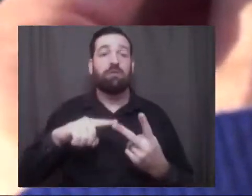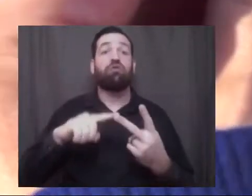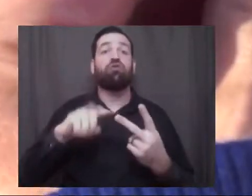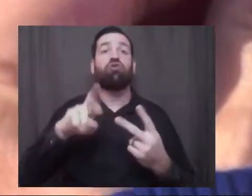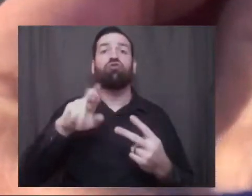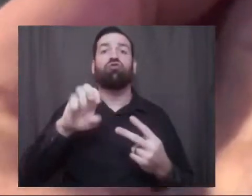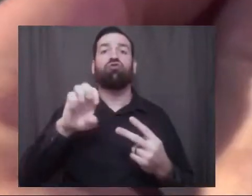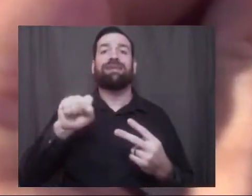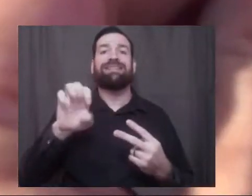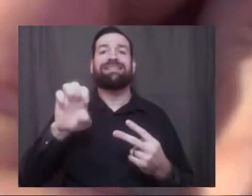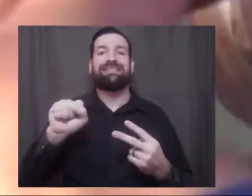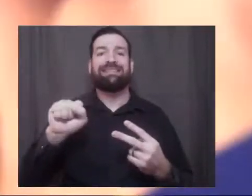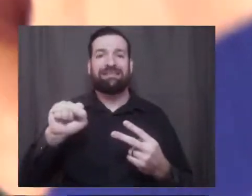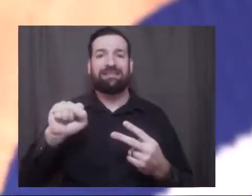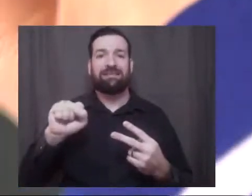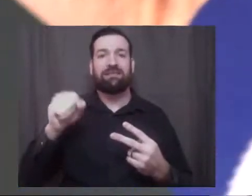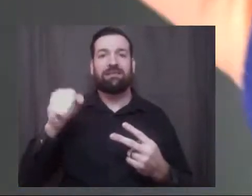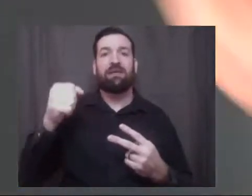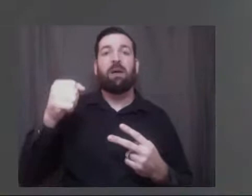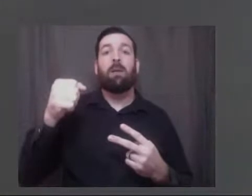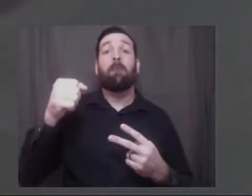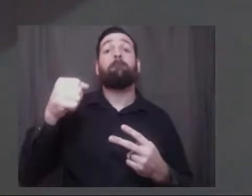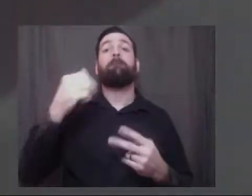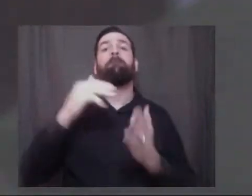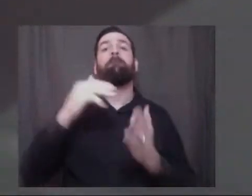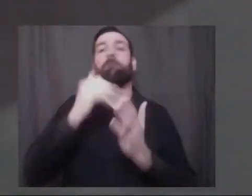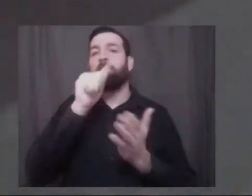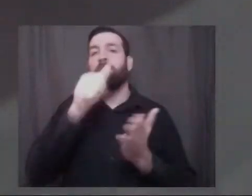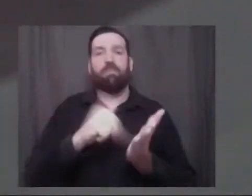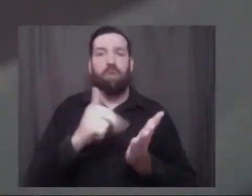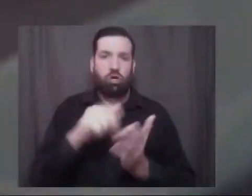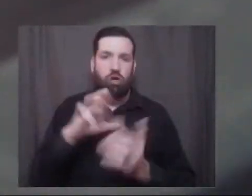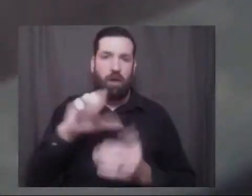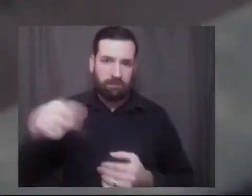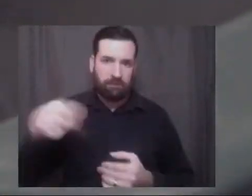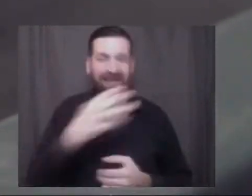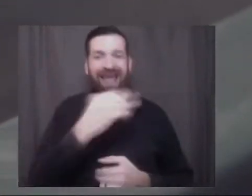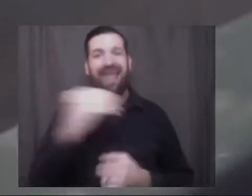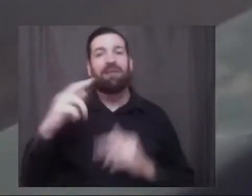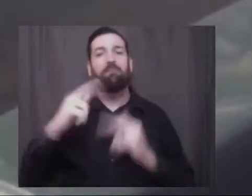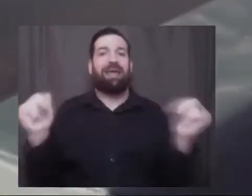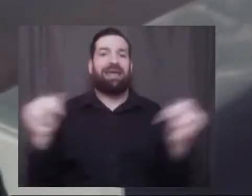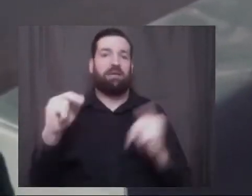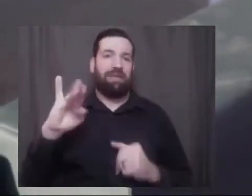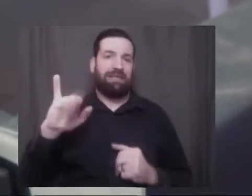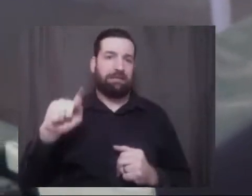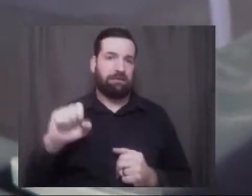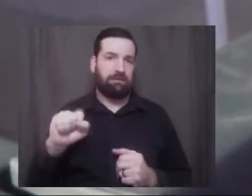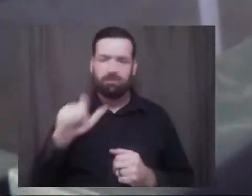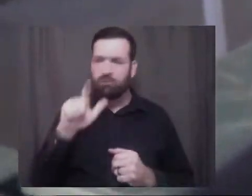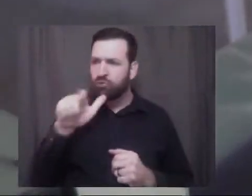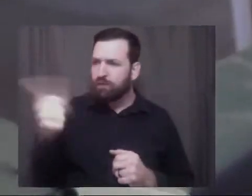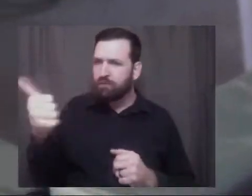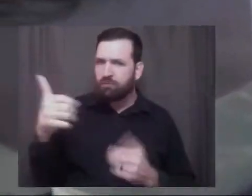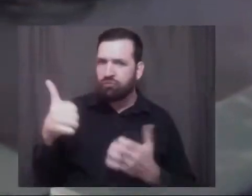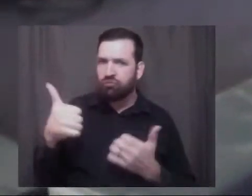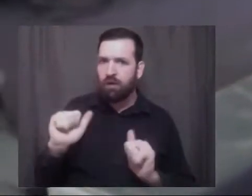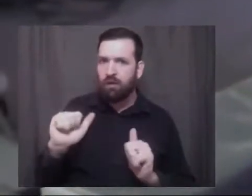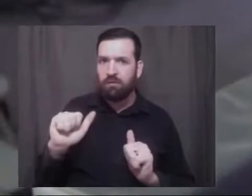bacon bits. Oh my God! Okay, and I'm trying this right now. And you are trying. Are you doing it? Who else is going to try? Who else? Dave was trying it, aren't